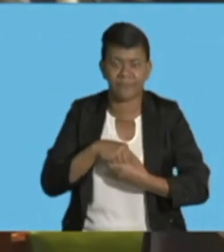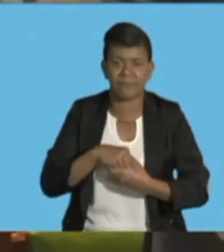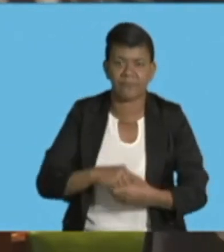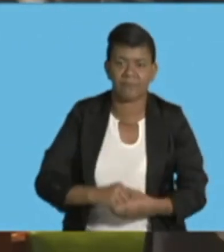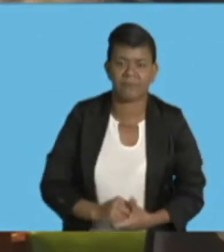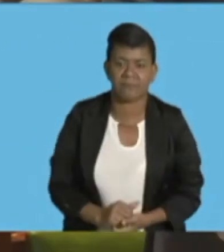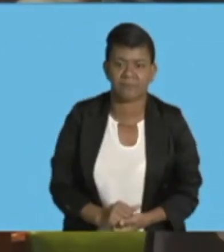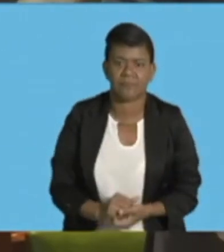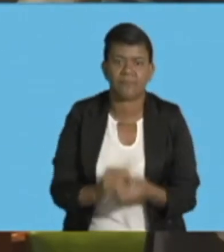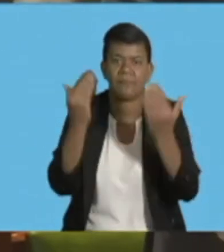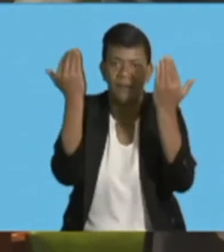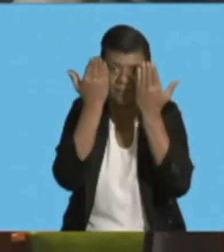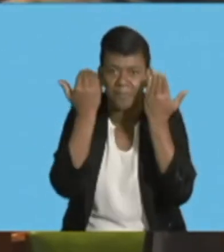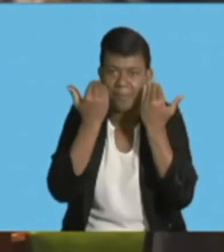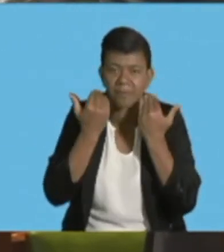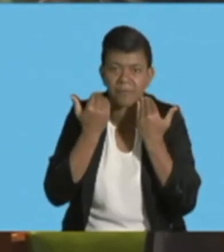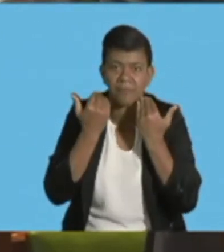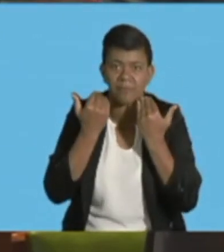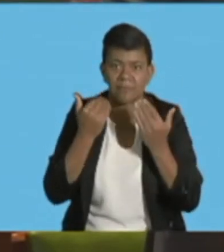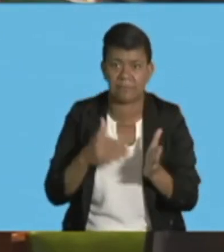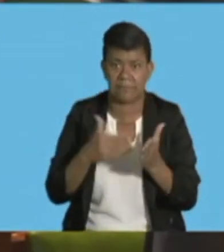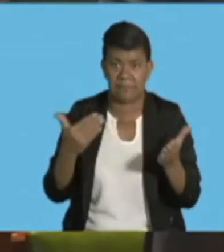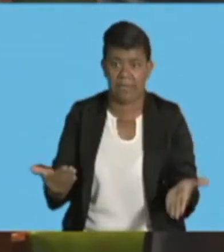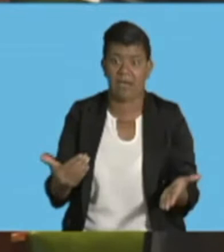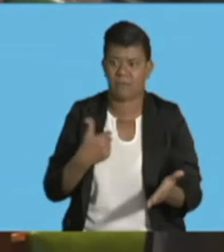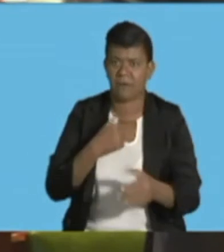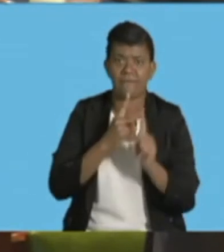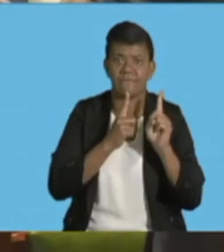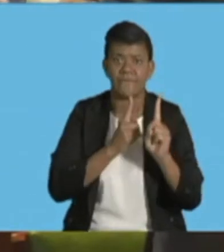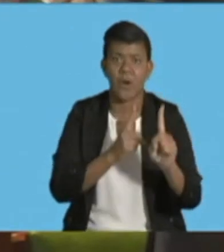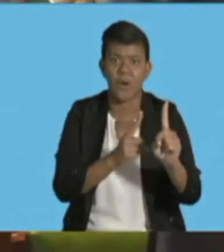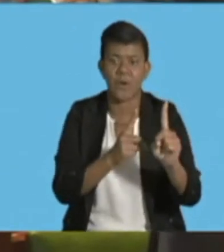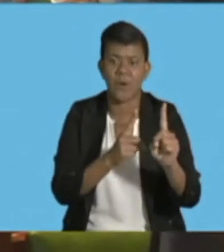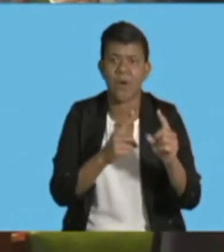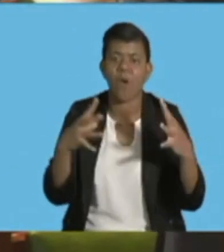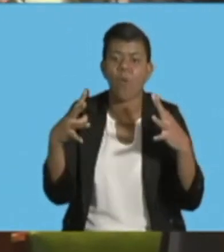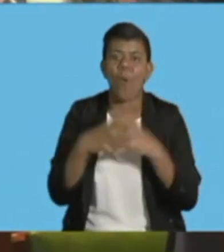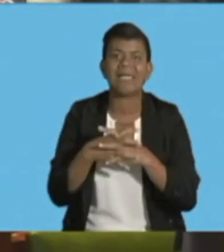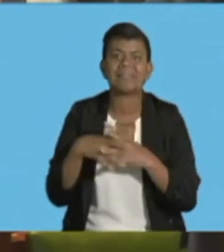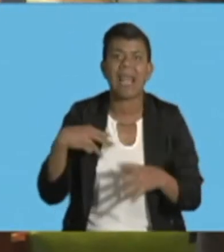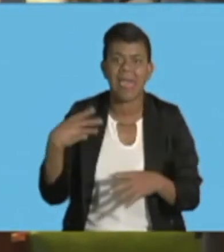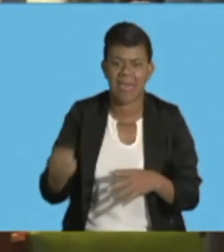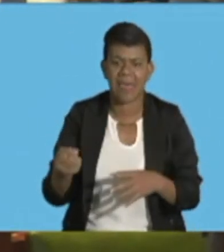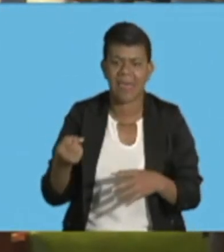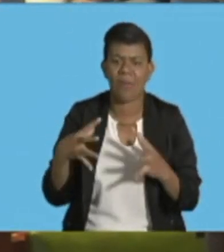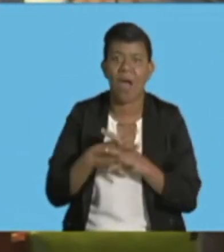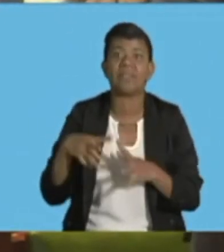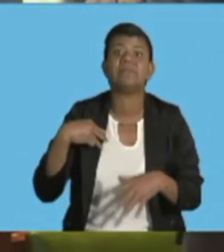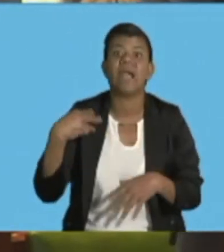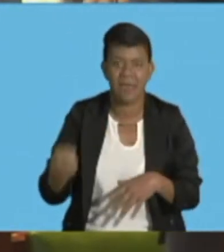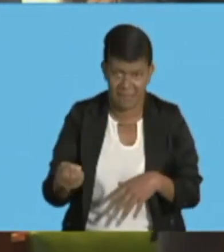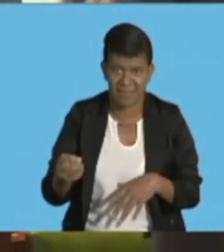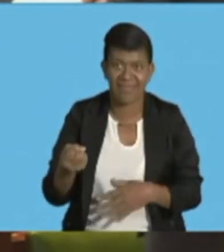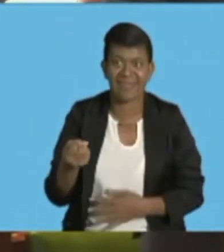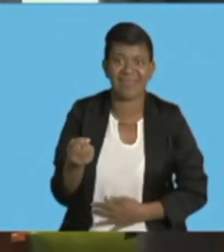sir, following the briefing at Washington, or the meetings in Washington, we also participated in the 4th Annual United